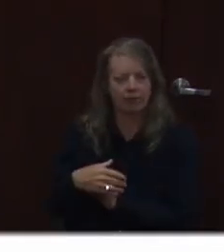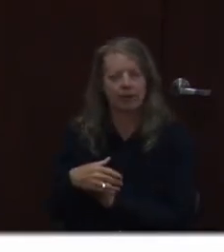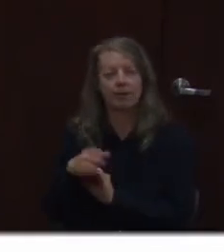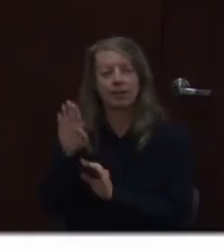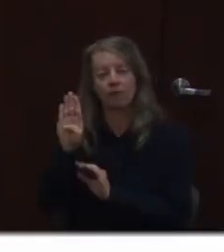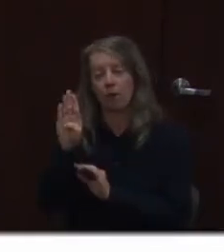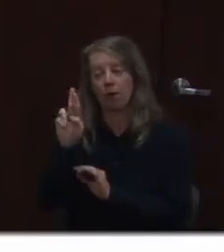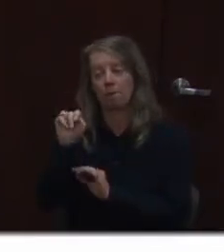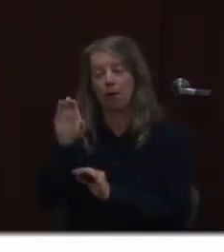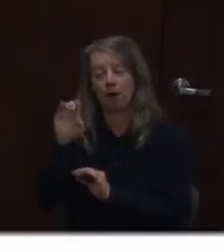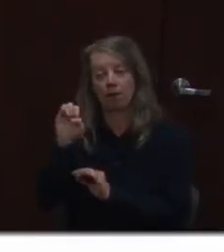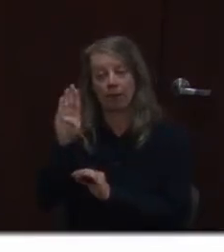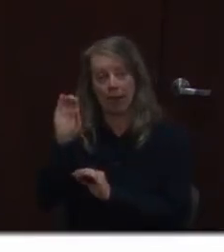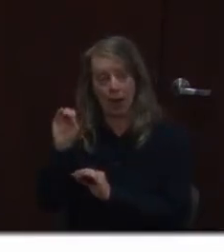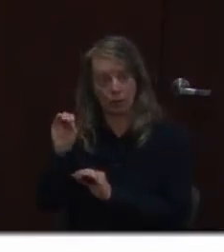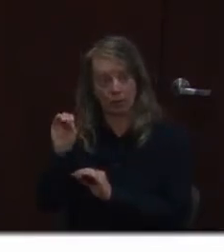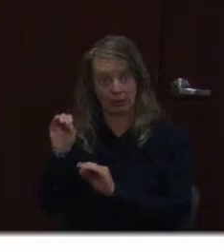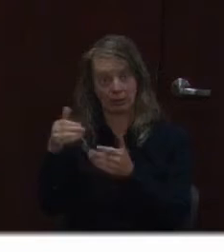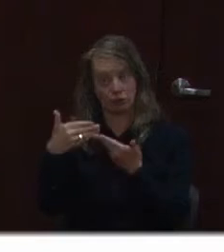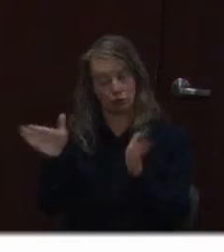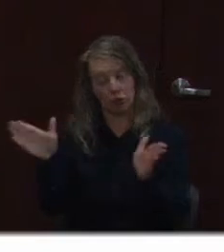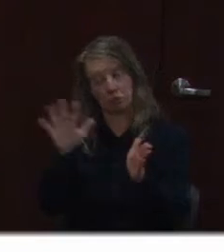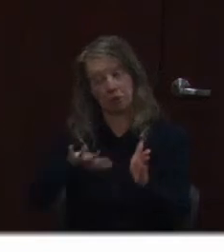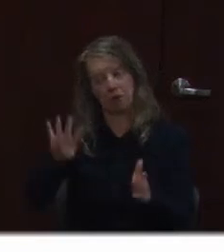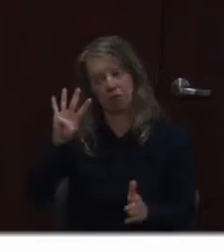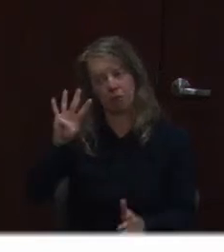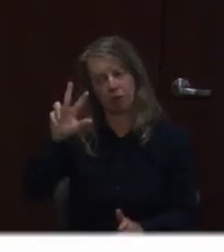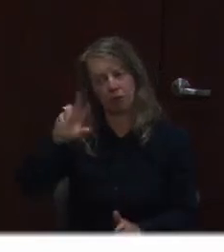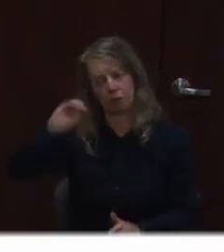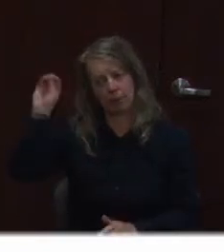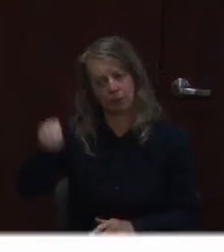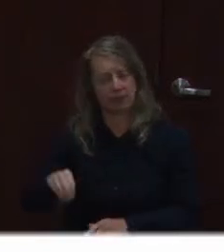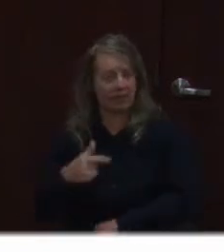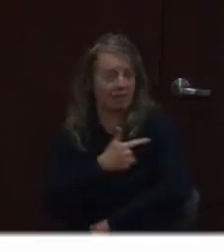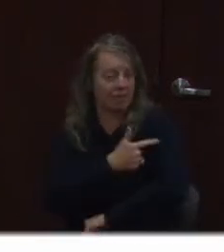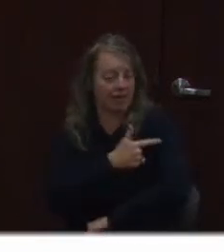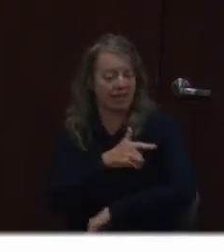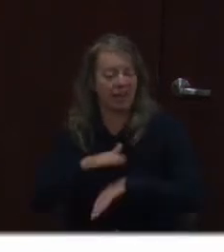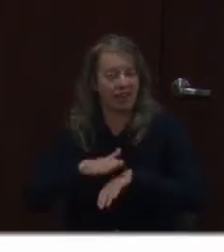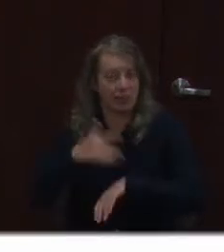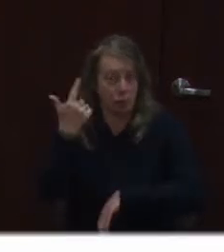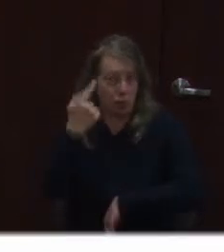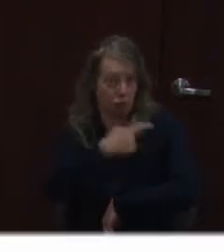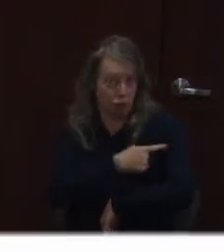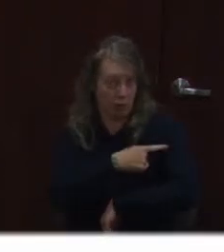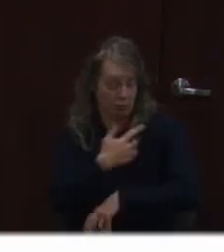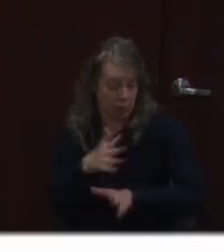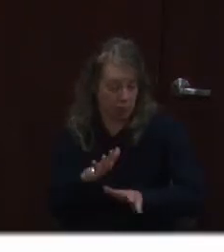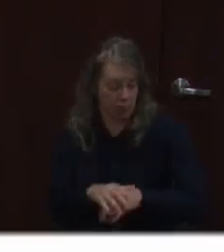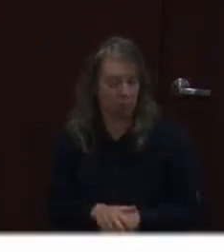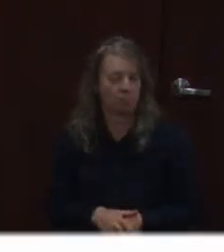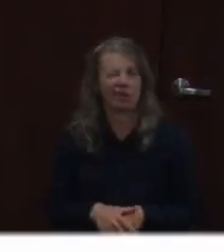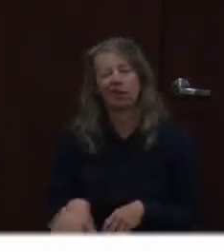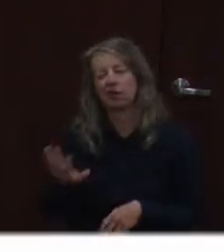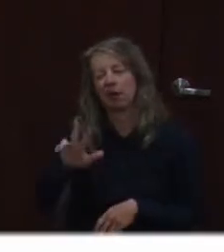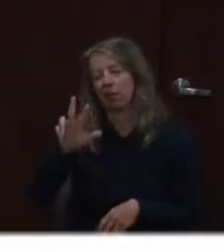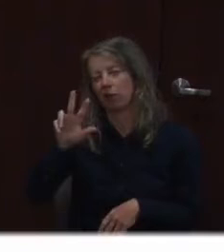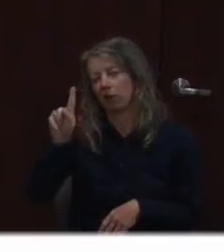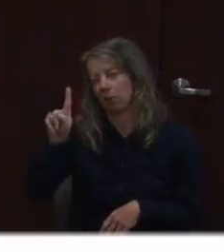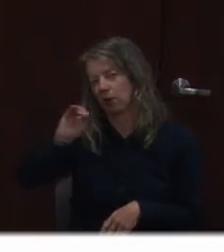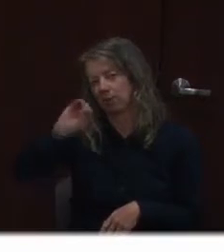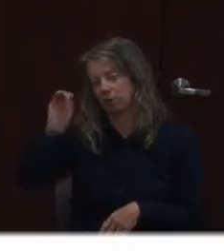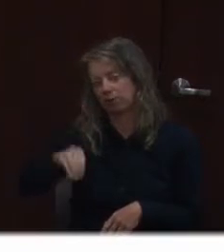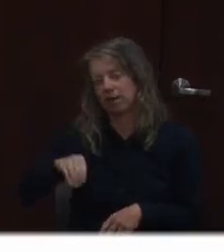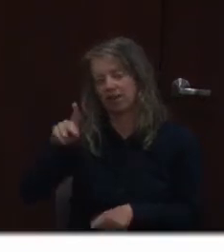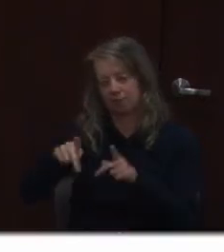about 43% of people vaccinated with at least one dose of vaccine, and 31% of